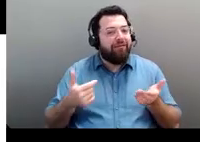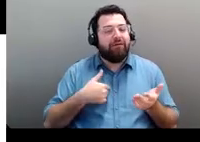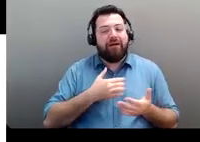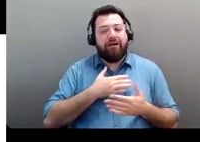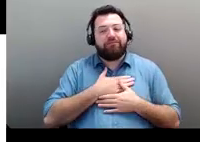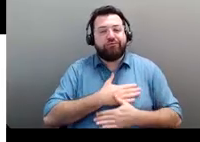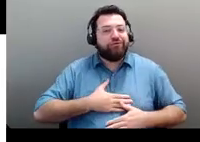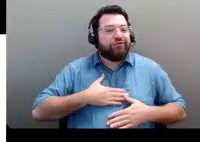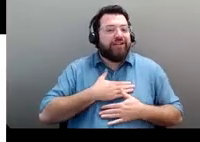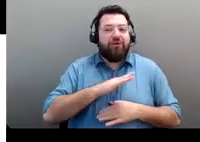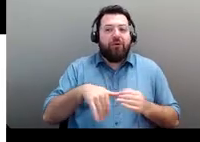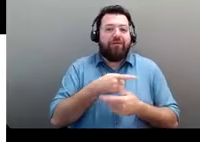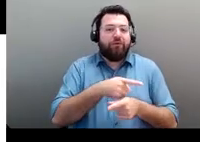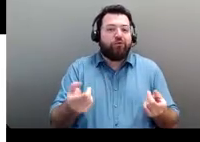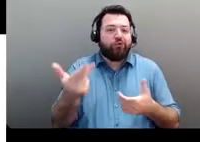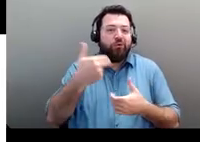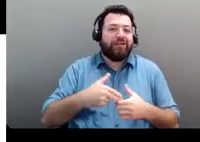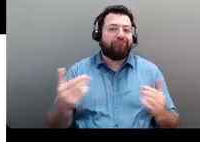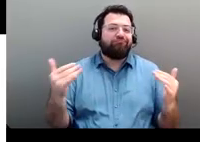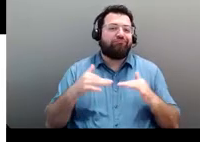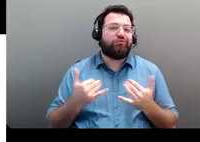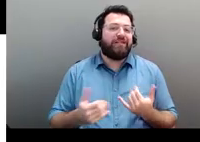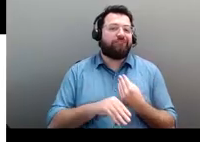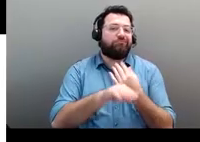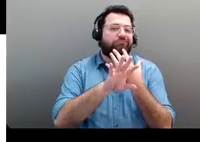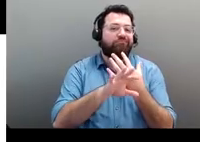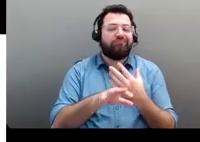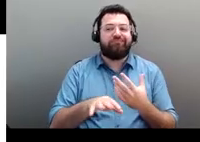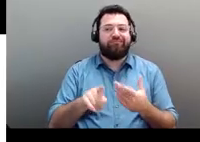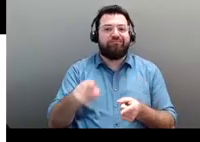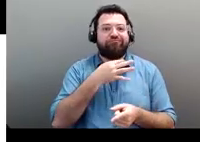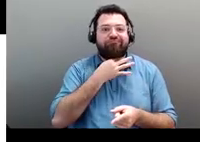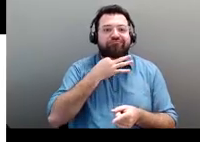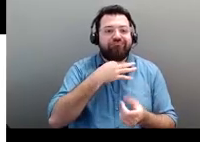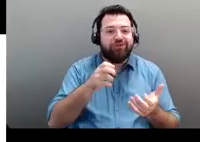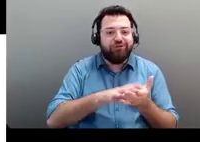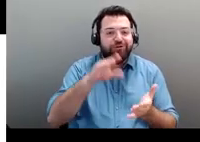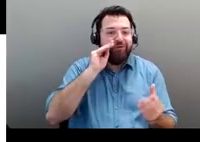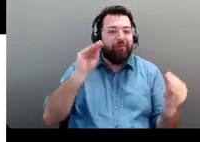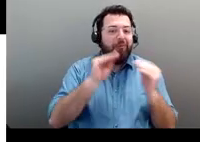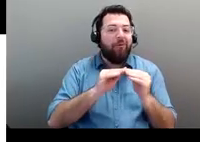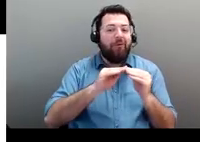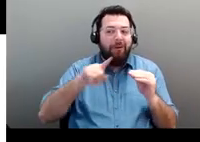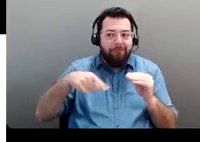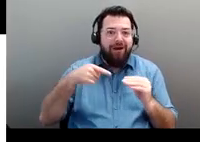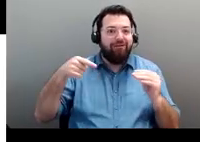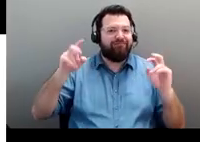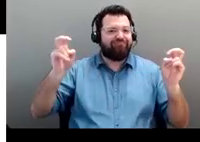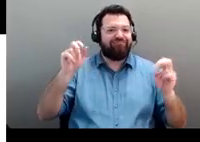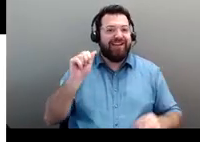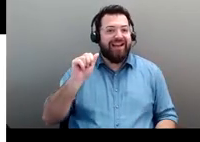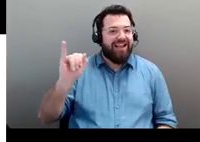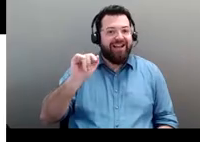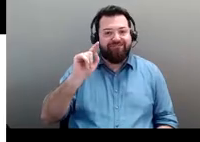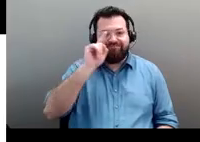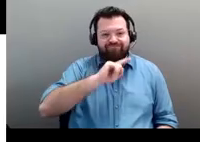appreciate you joining, you wanting to know a little bit more about AI. I think that's